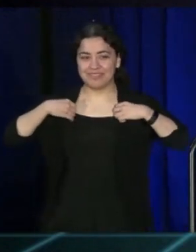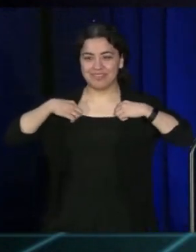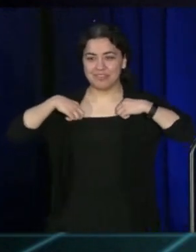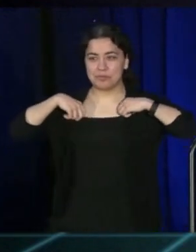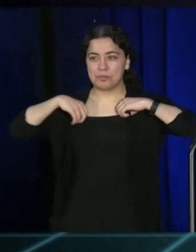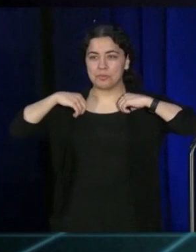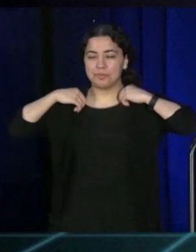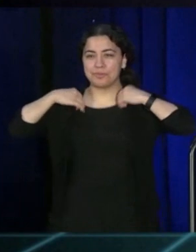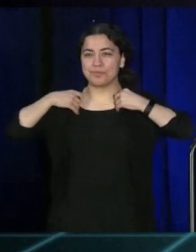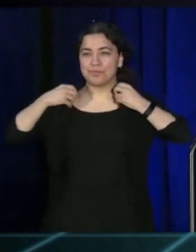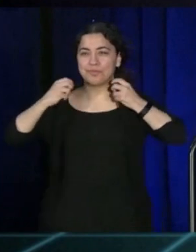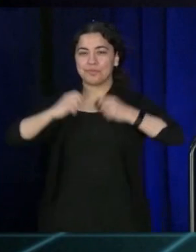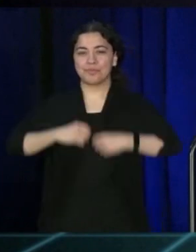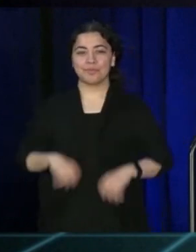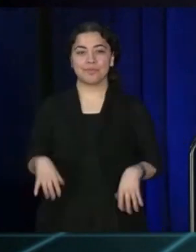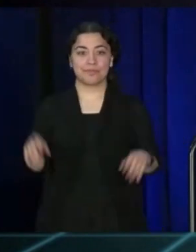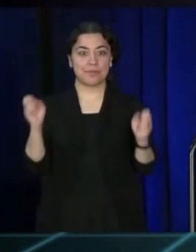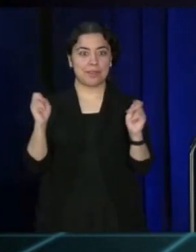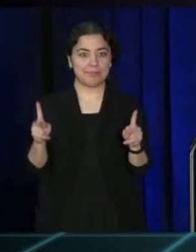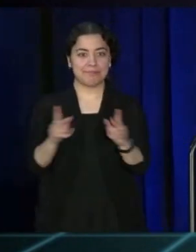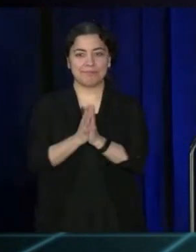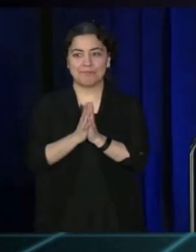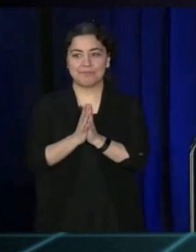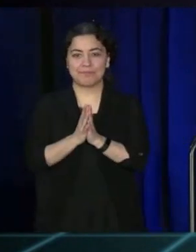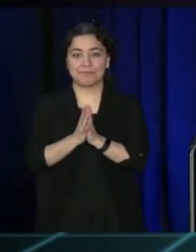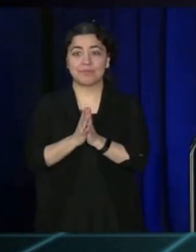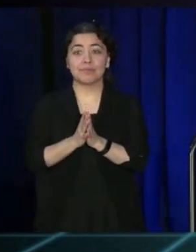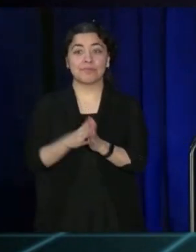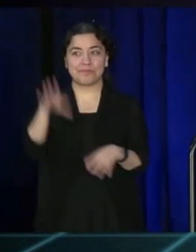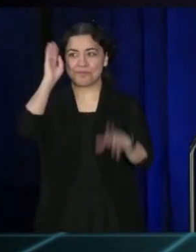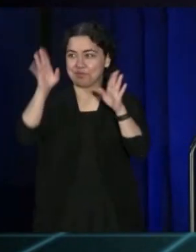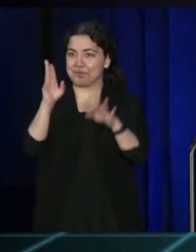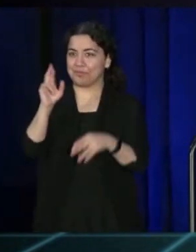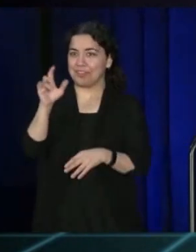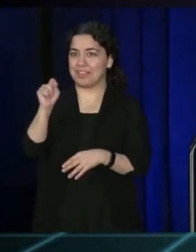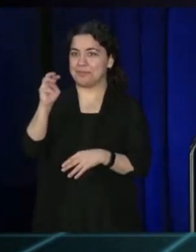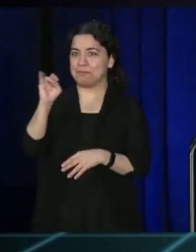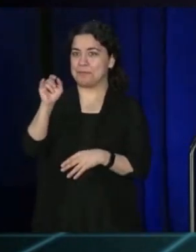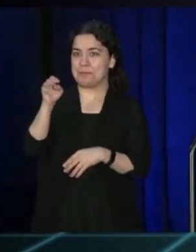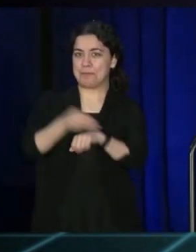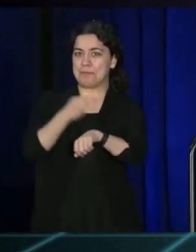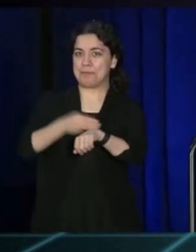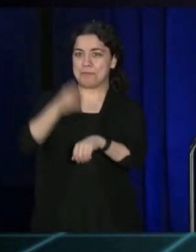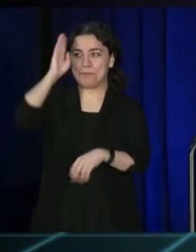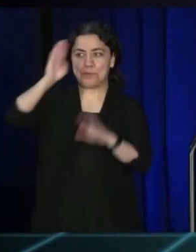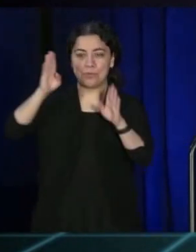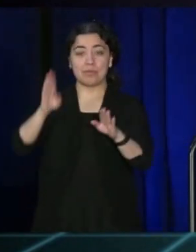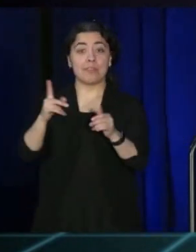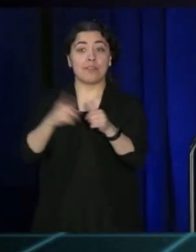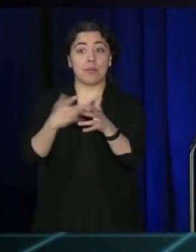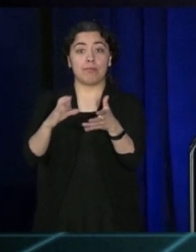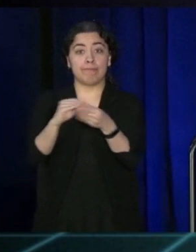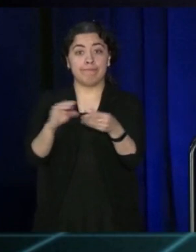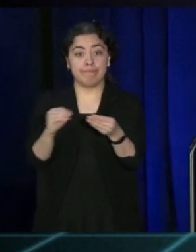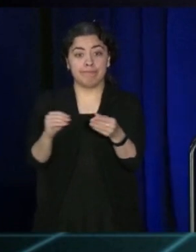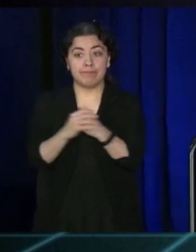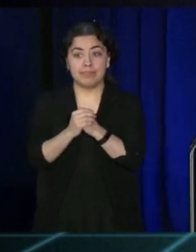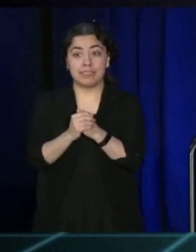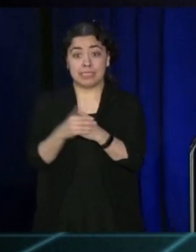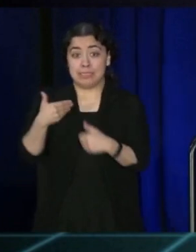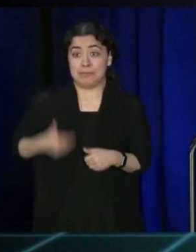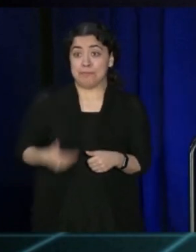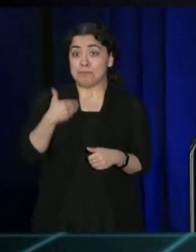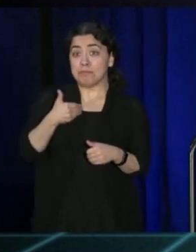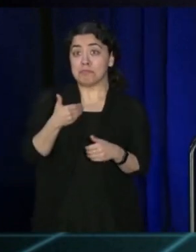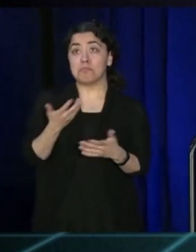Okay, so, hi React Miami. First I want to say that